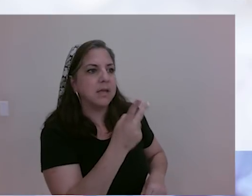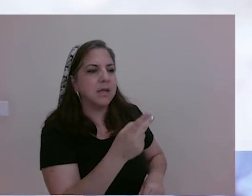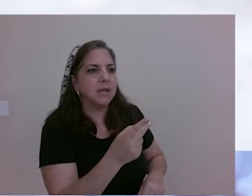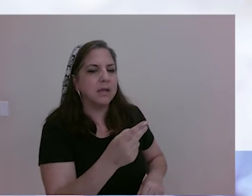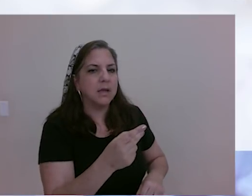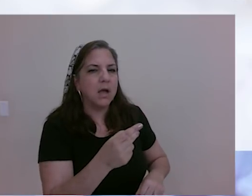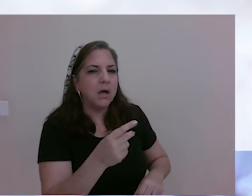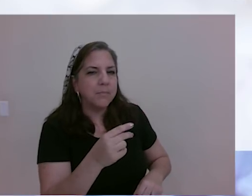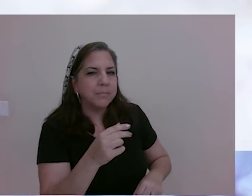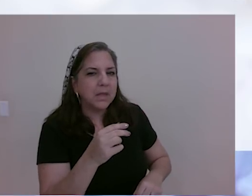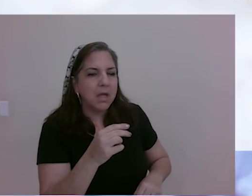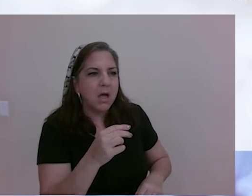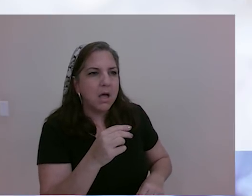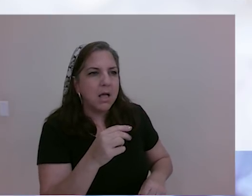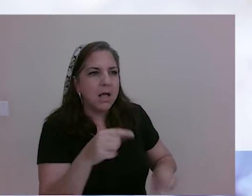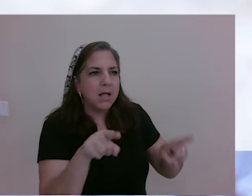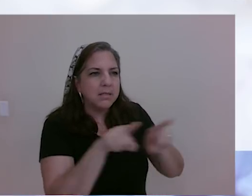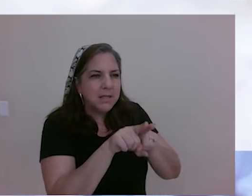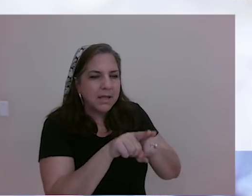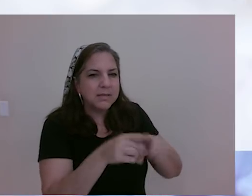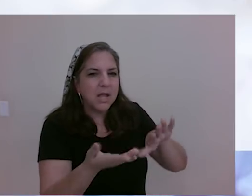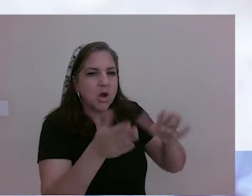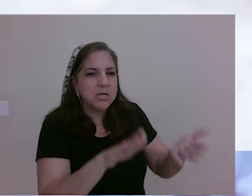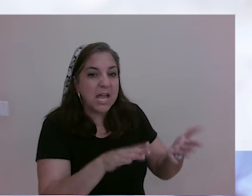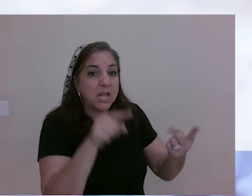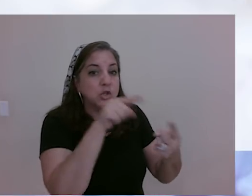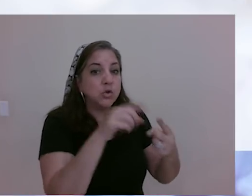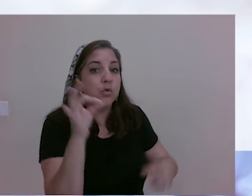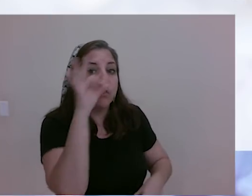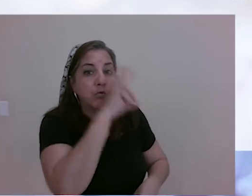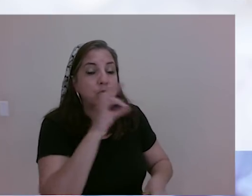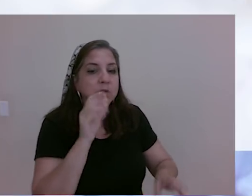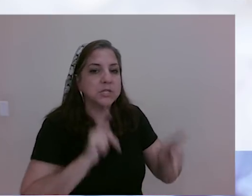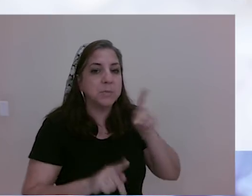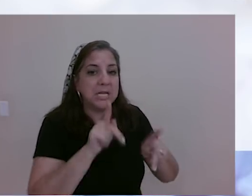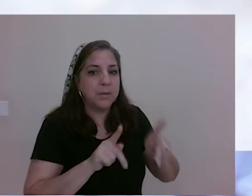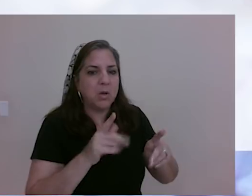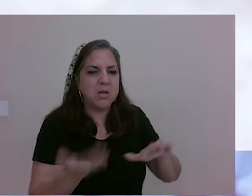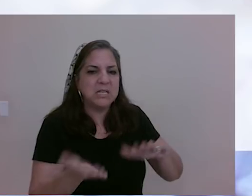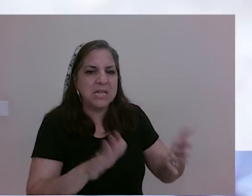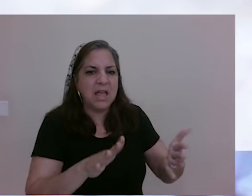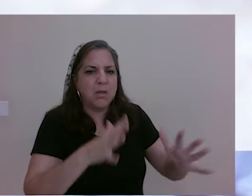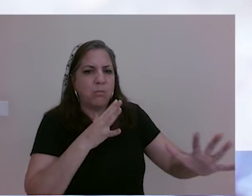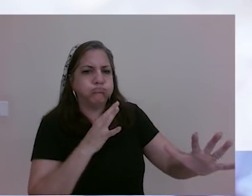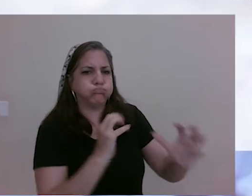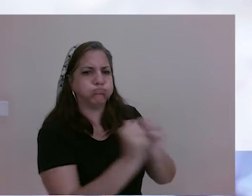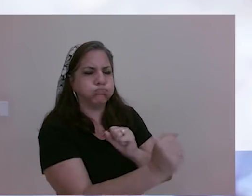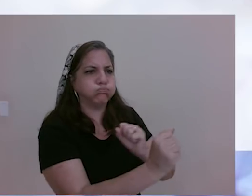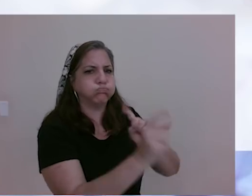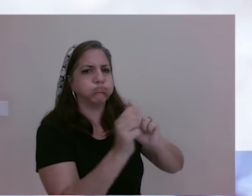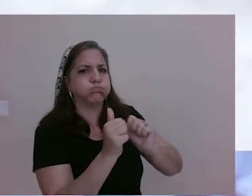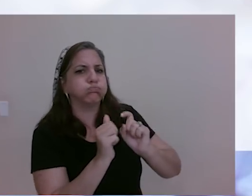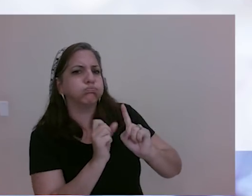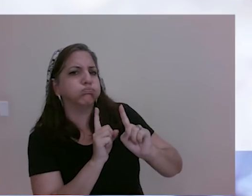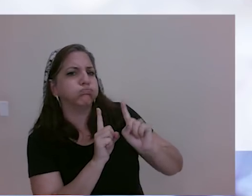dead, and their passing away was thought an affliction, and their going forth from us utter